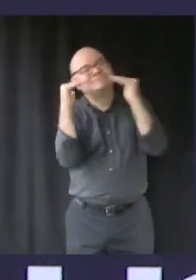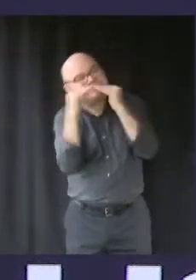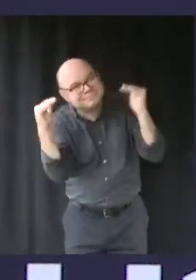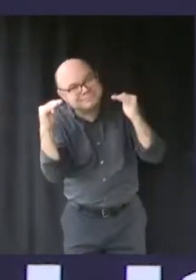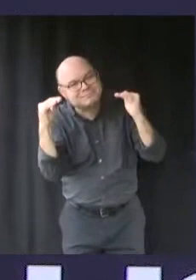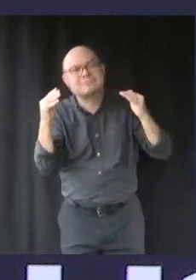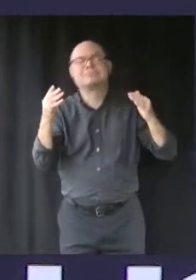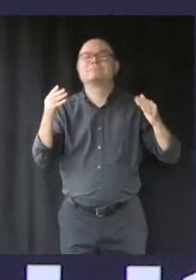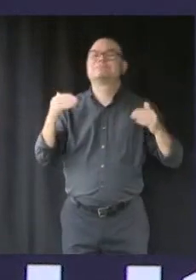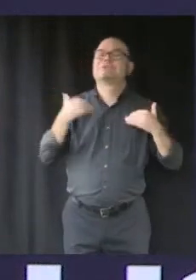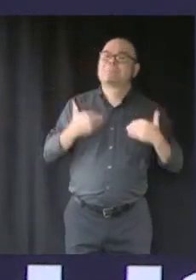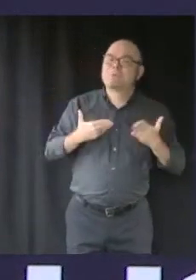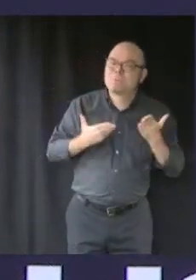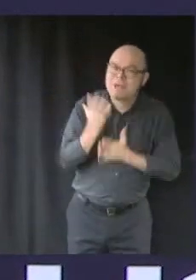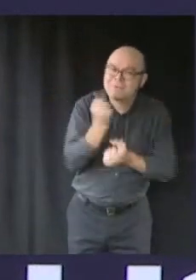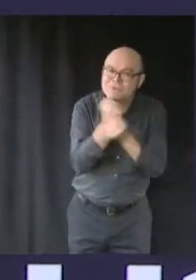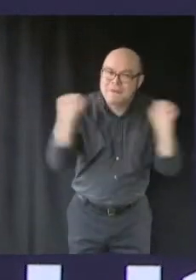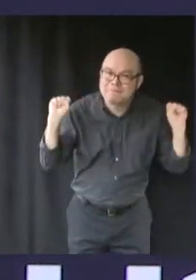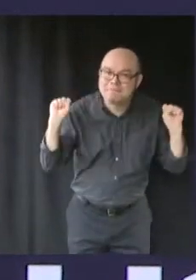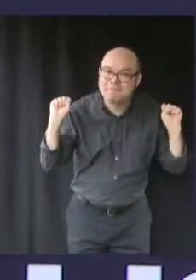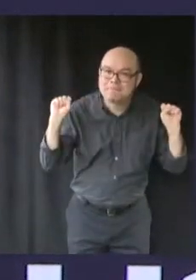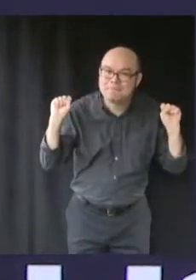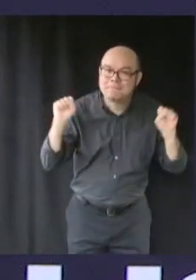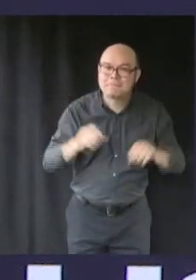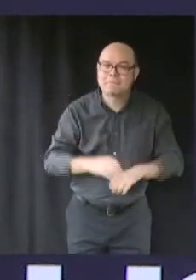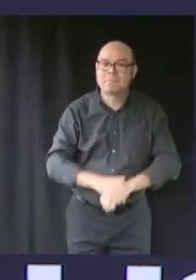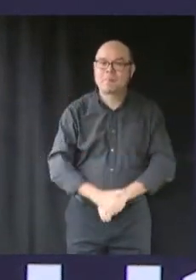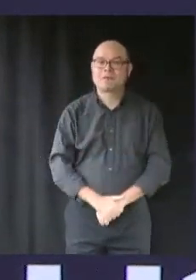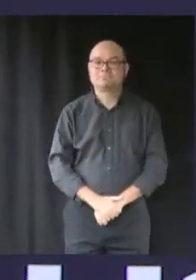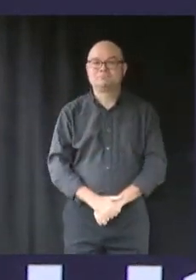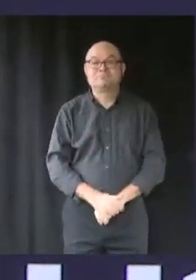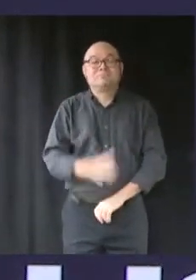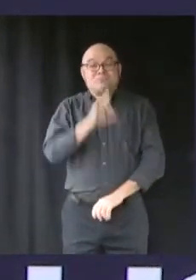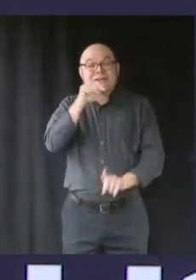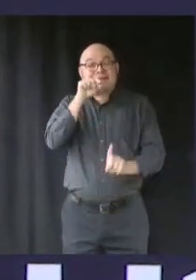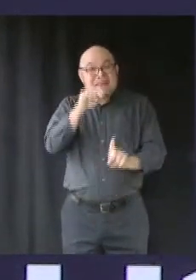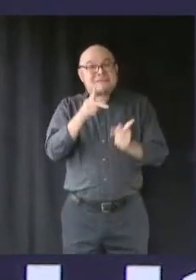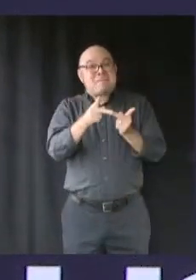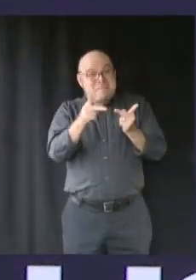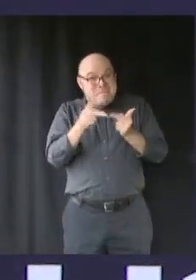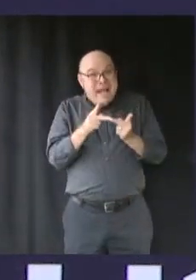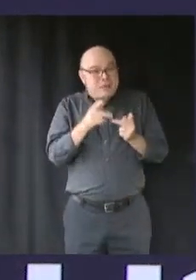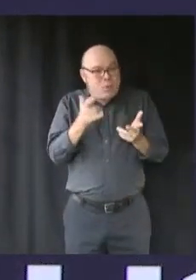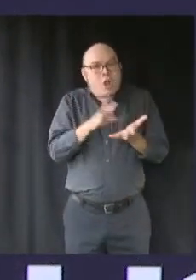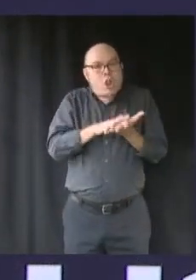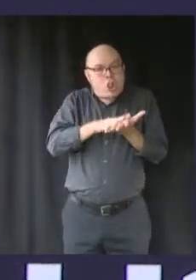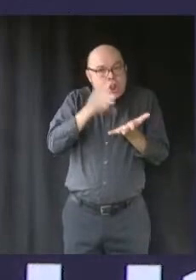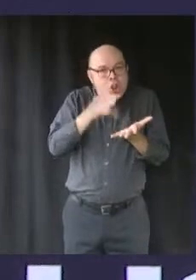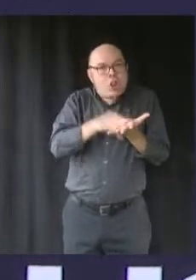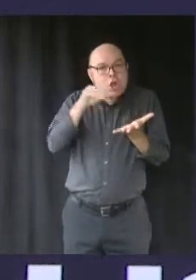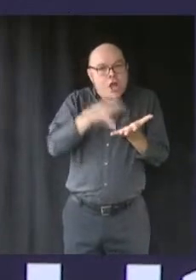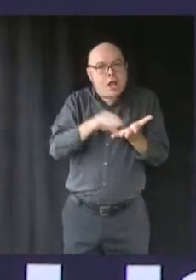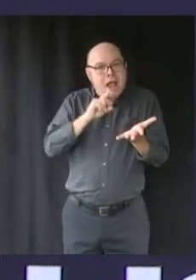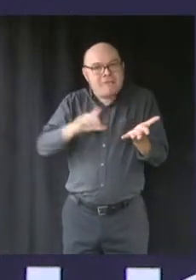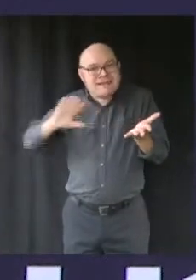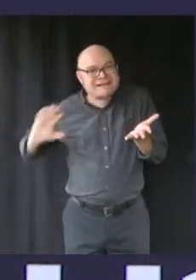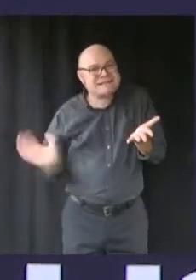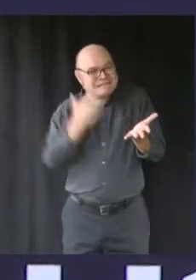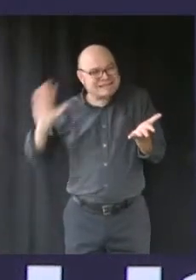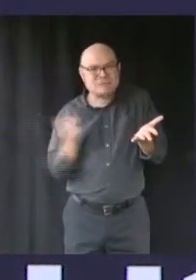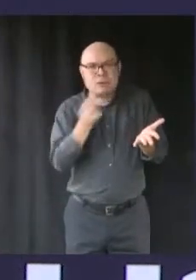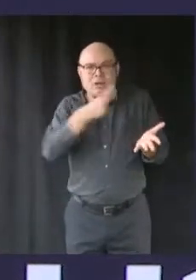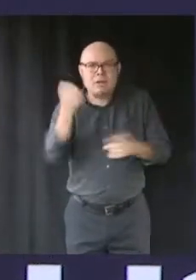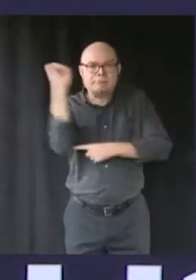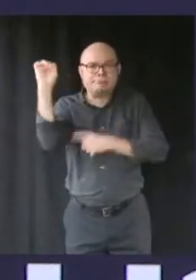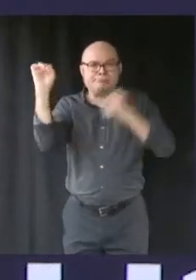not only of great learning, but also of great activism. And I thank Chris Dodd